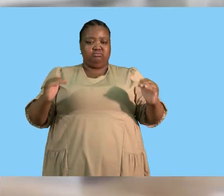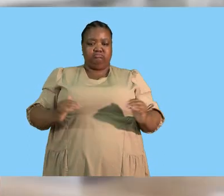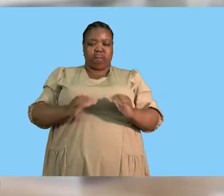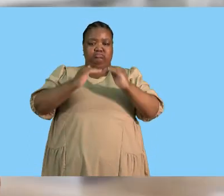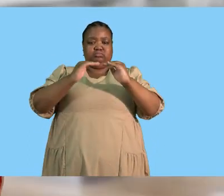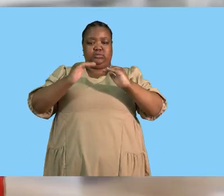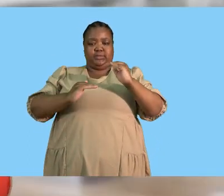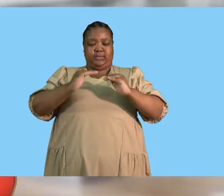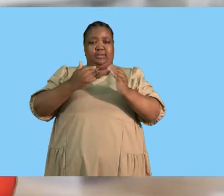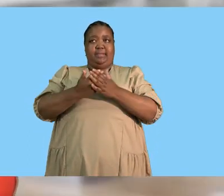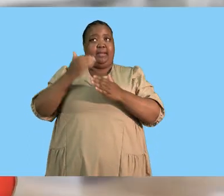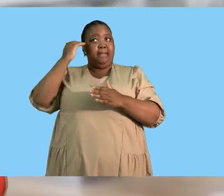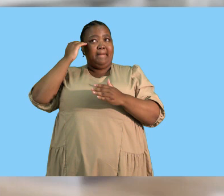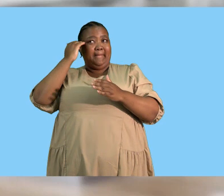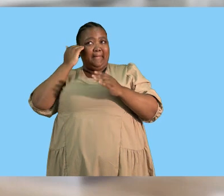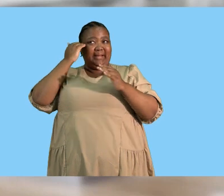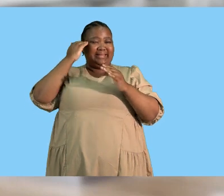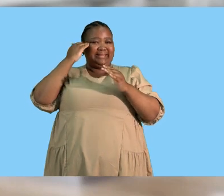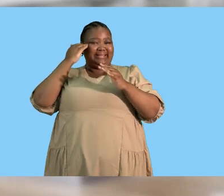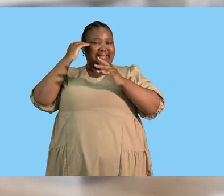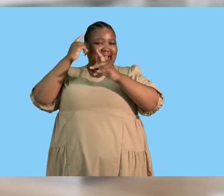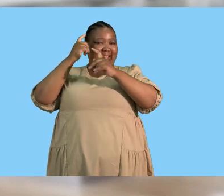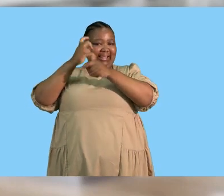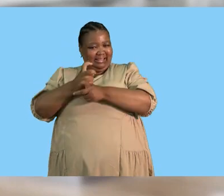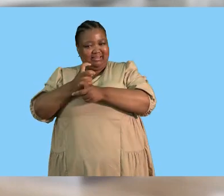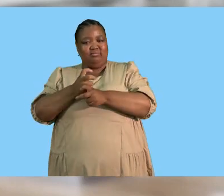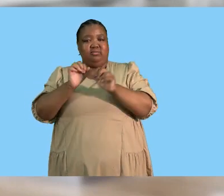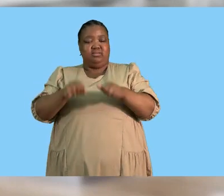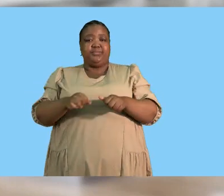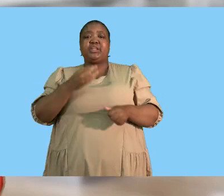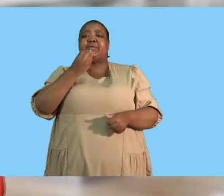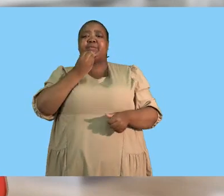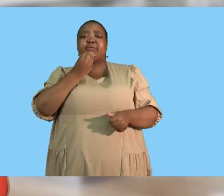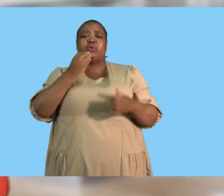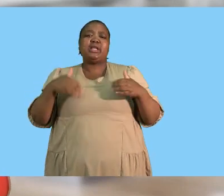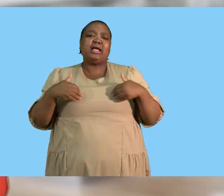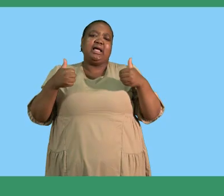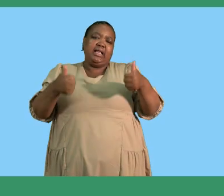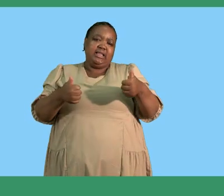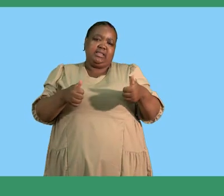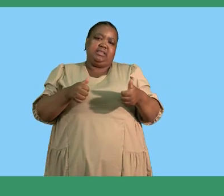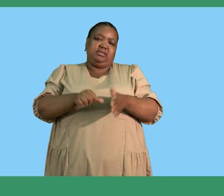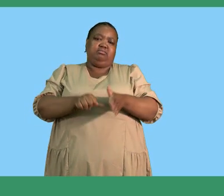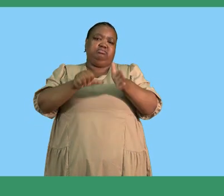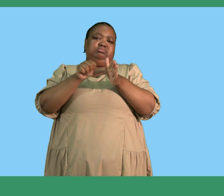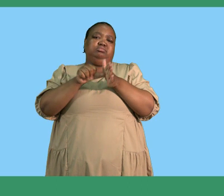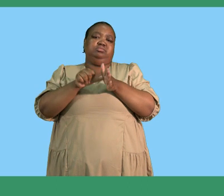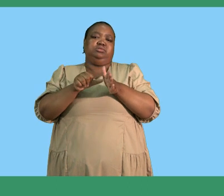so that you do not have a mental strain. Also, following a balanced diet is very